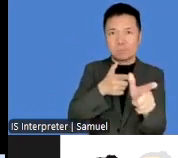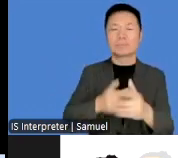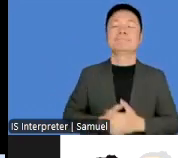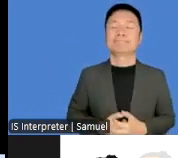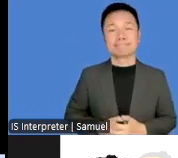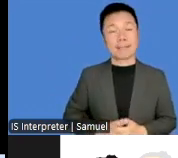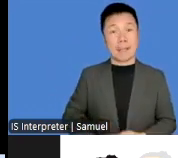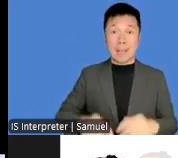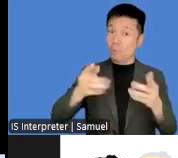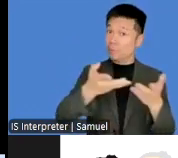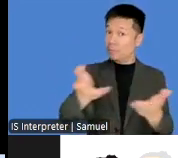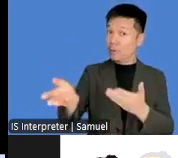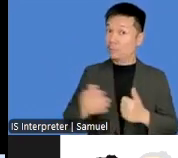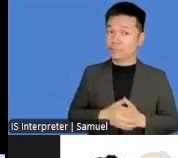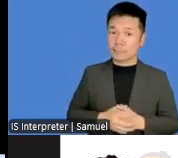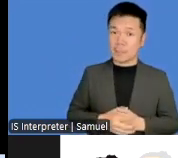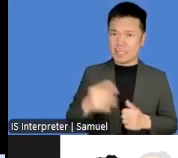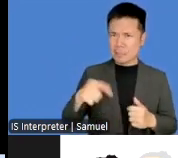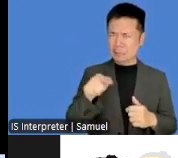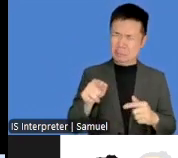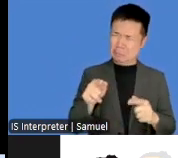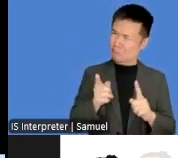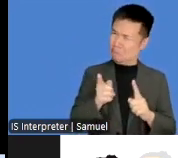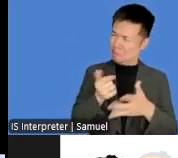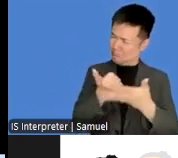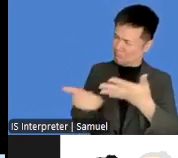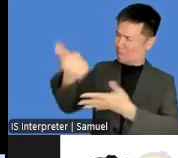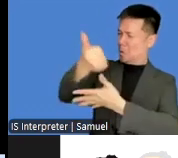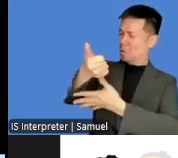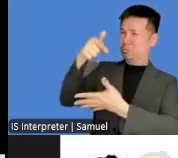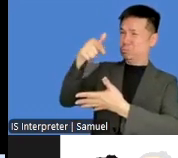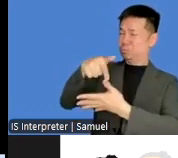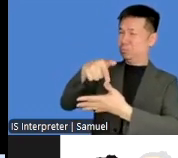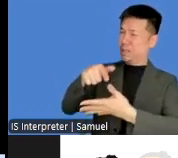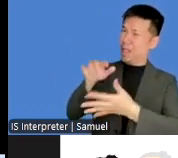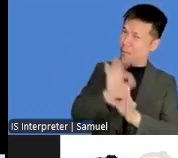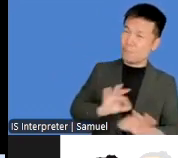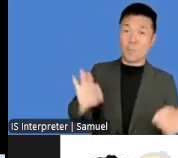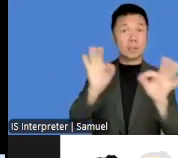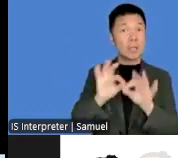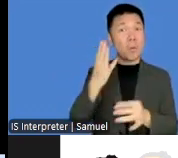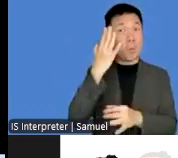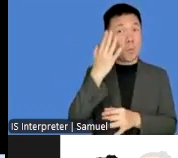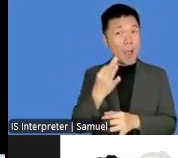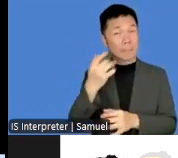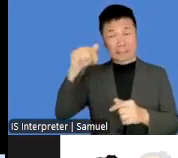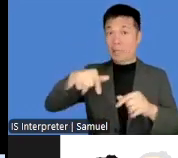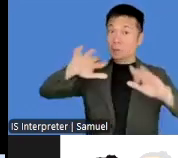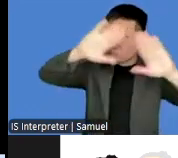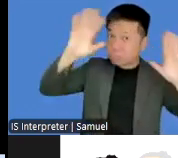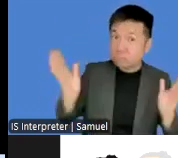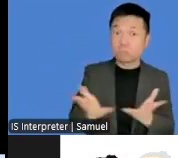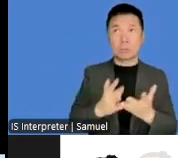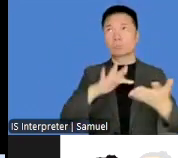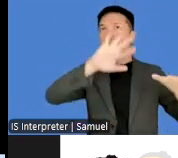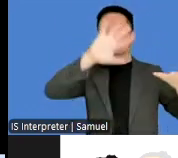increasingly of vital importance because of the current geopolitical context, the COVID-19